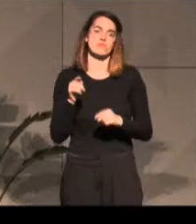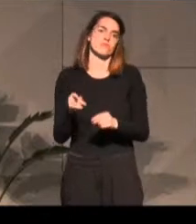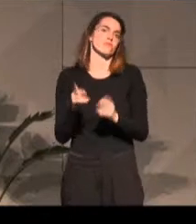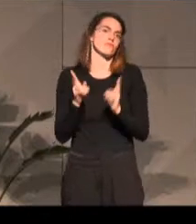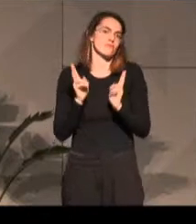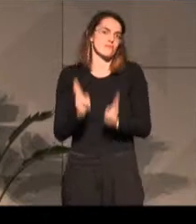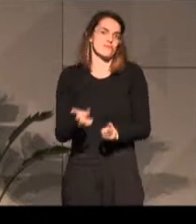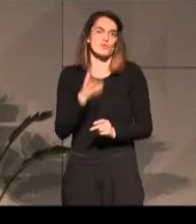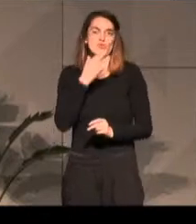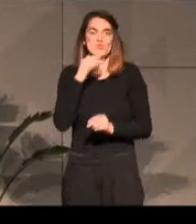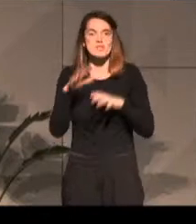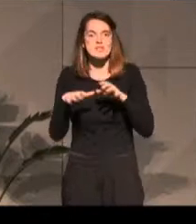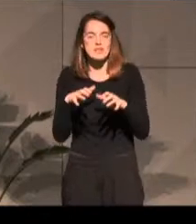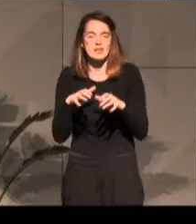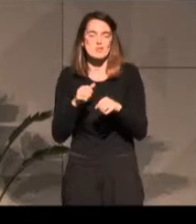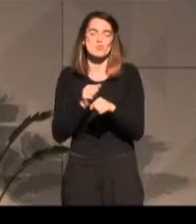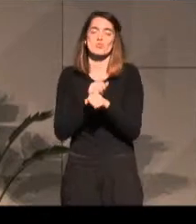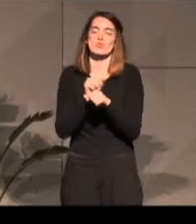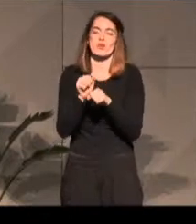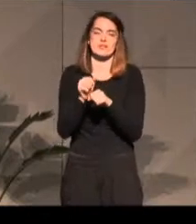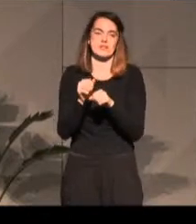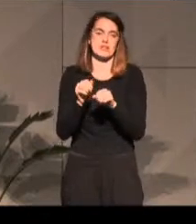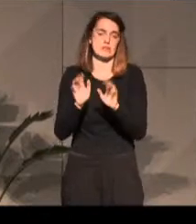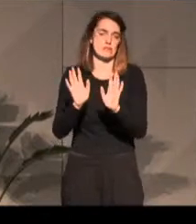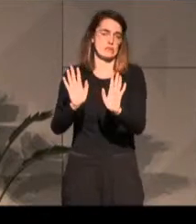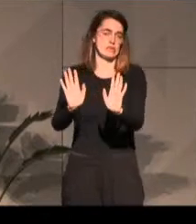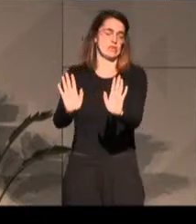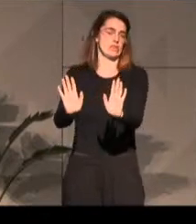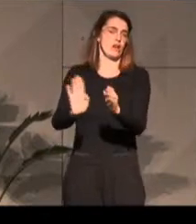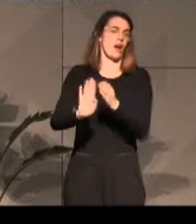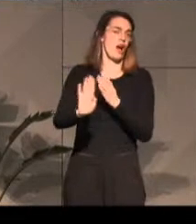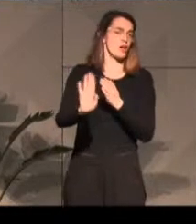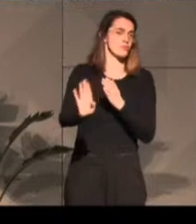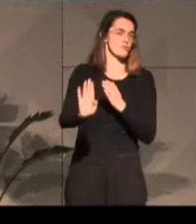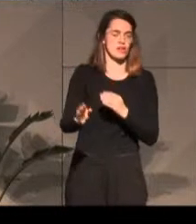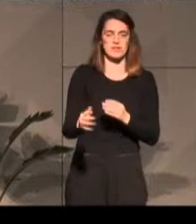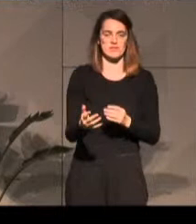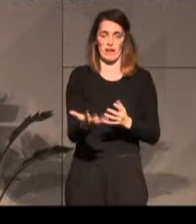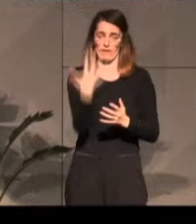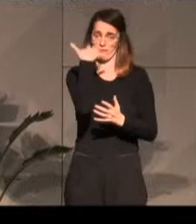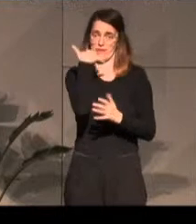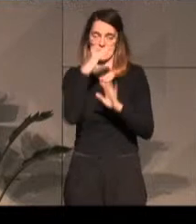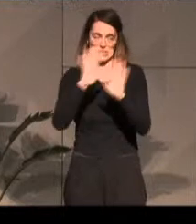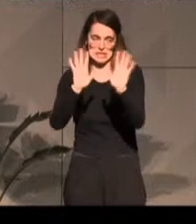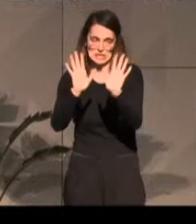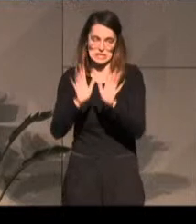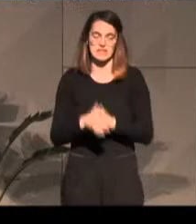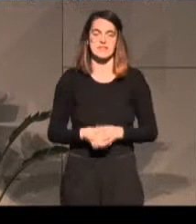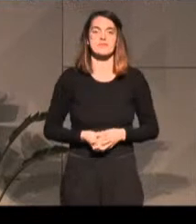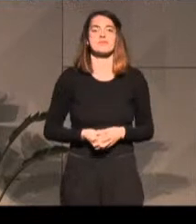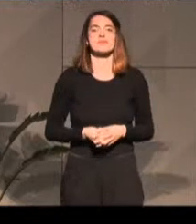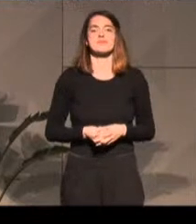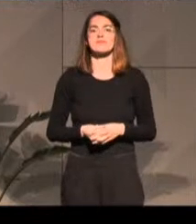Very, very beautiful animals, but careful because they're going to eat you up.